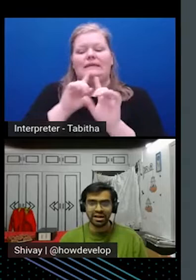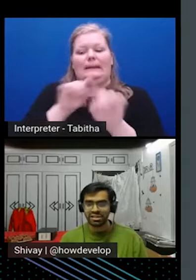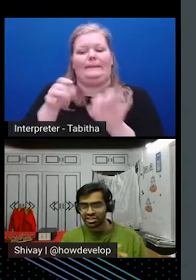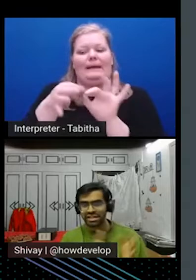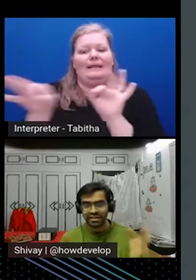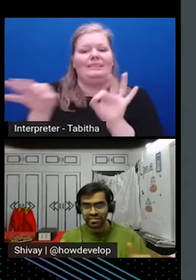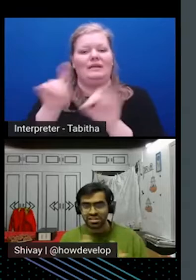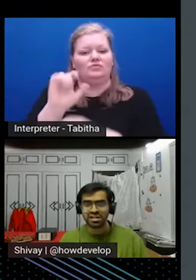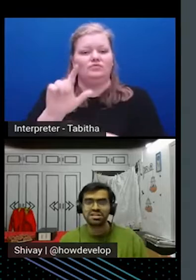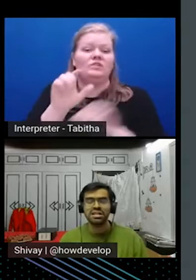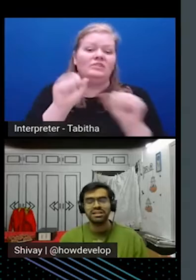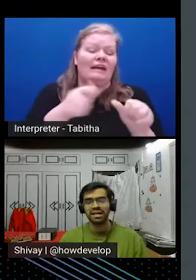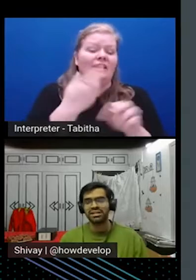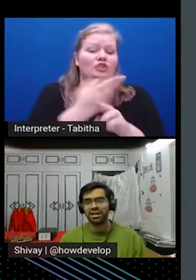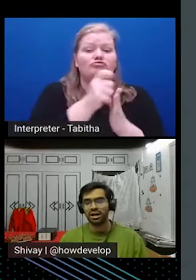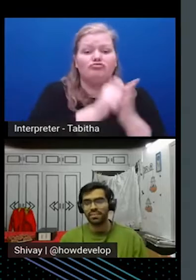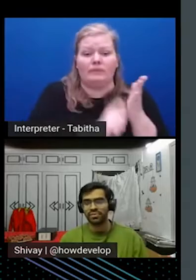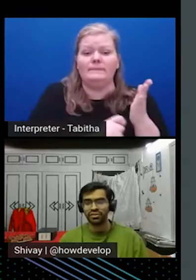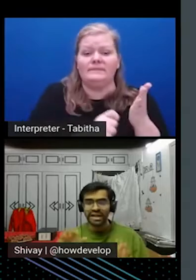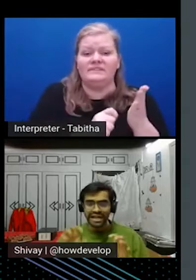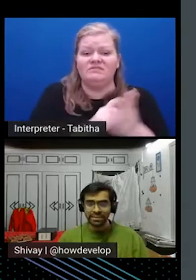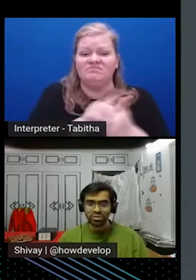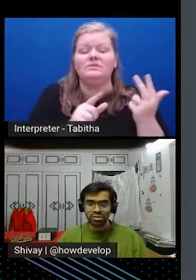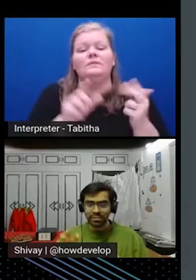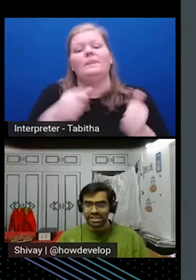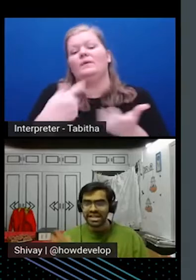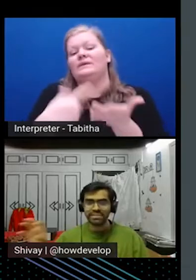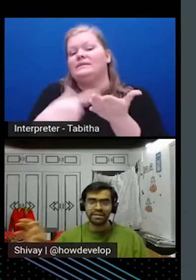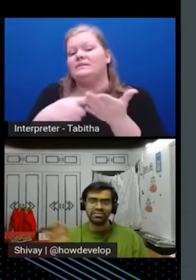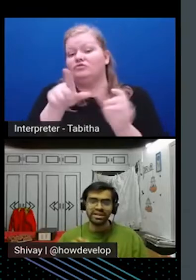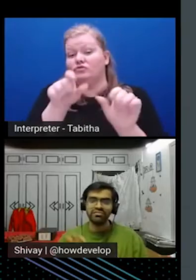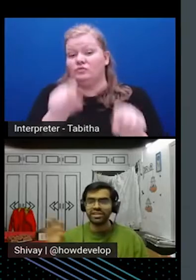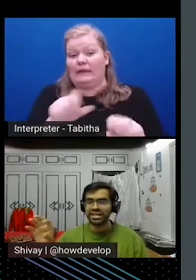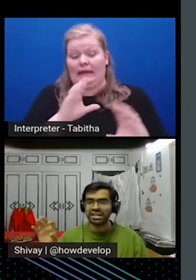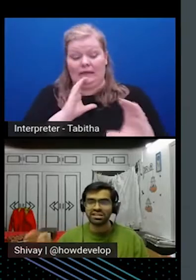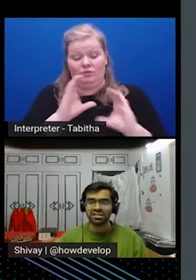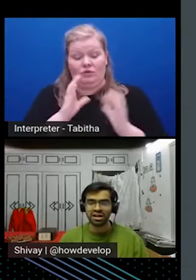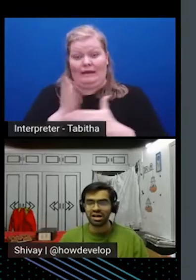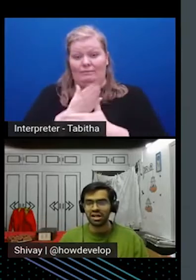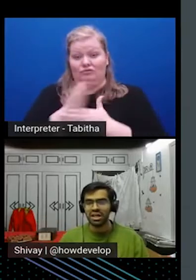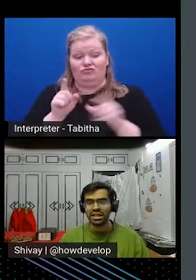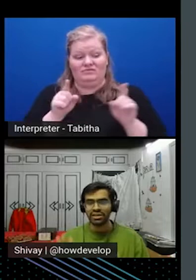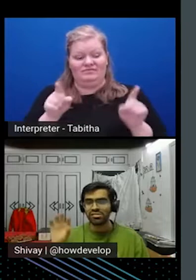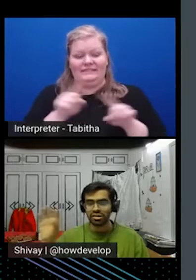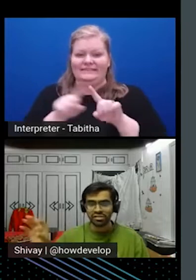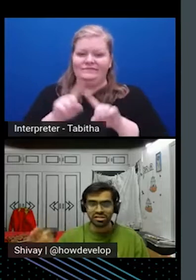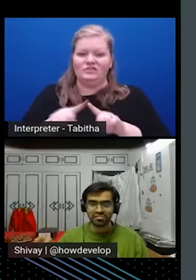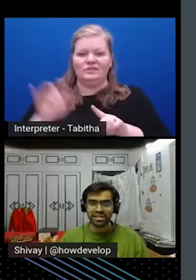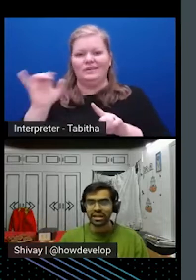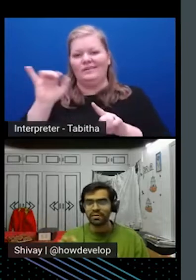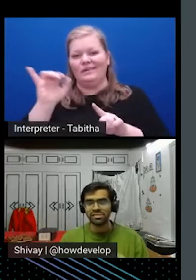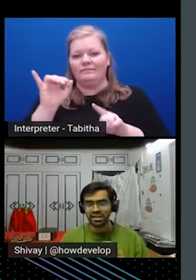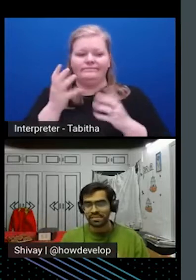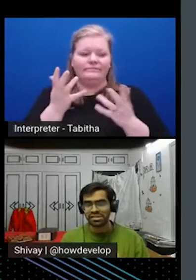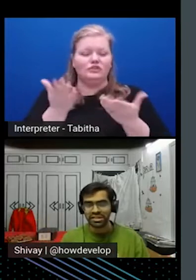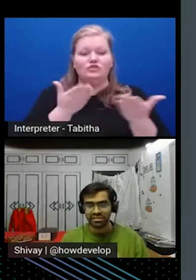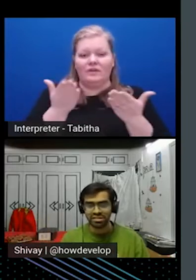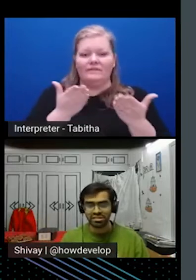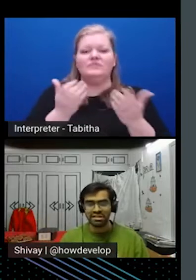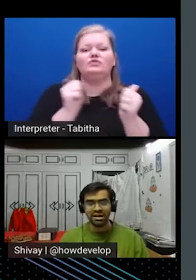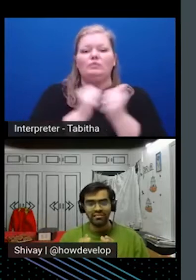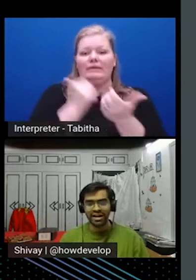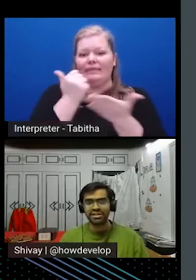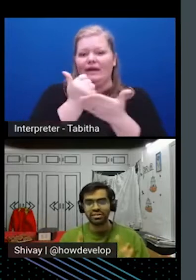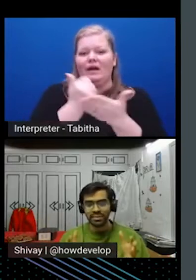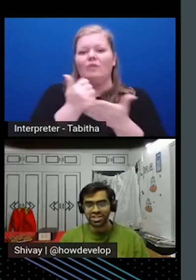And essentially, as we have discussed, that you're able to communicate between various services with the help of gRPC